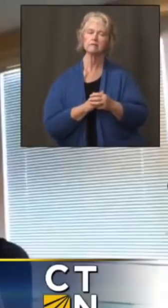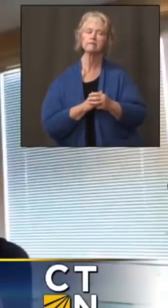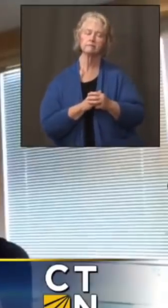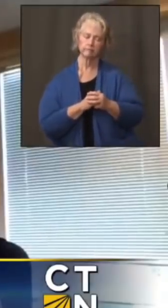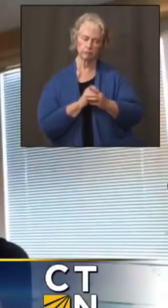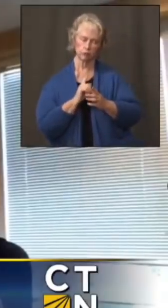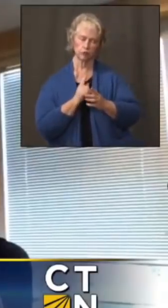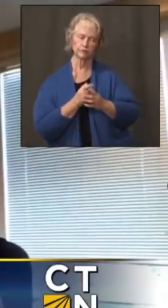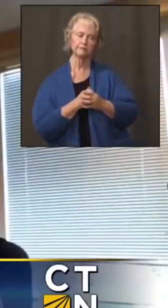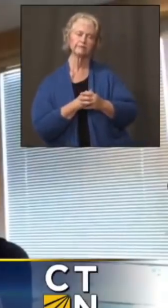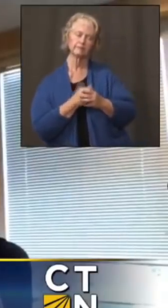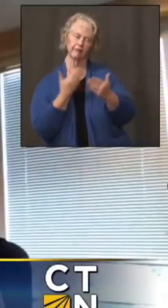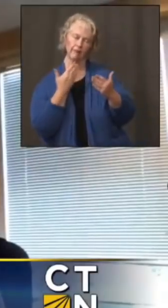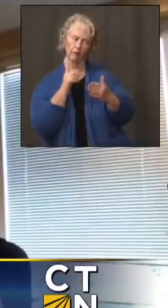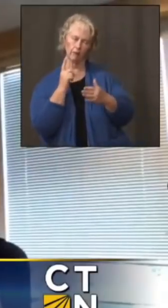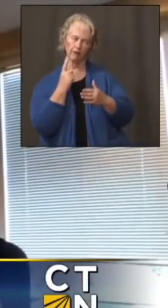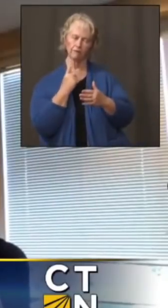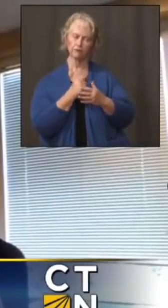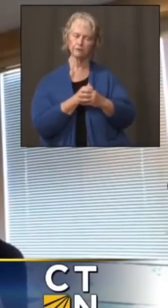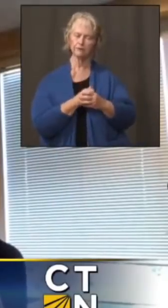Sure. Thank you, Governor.